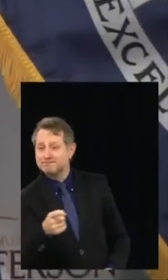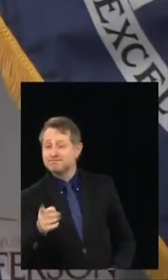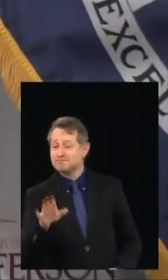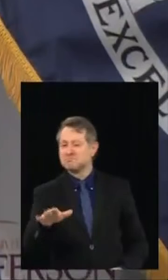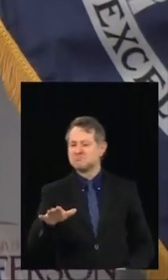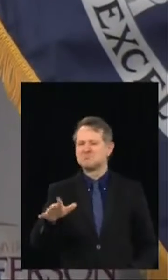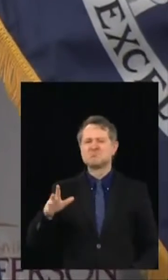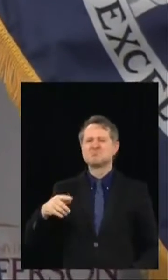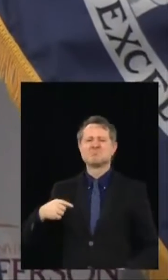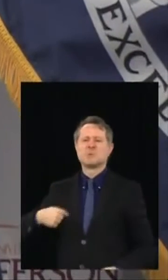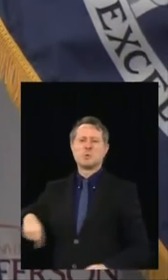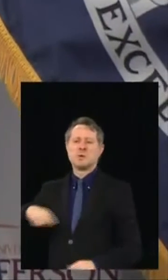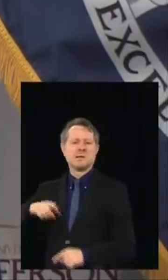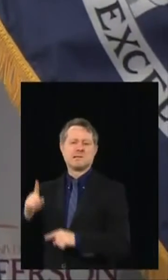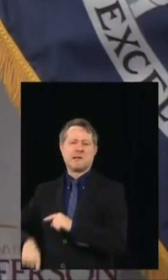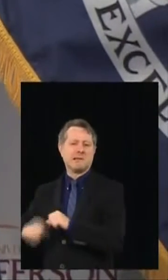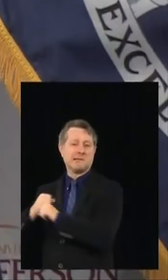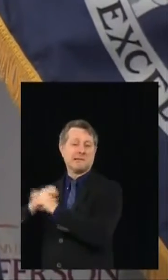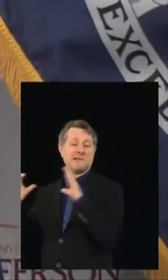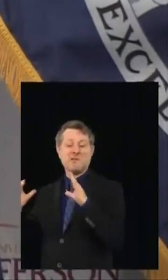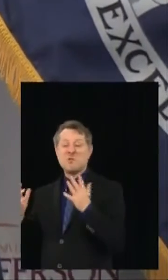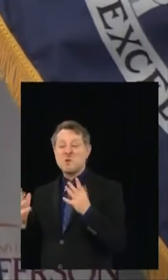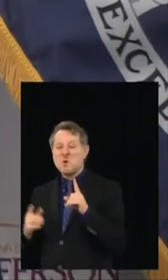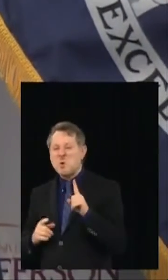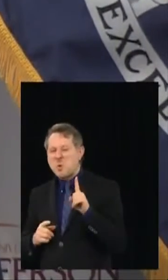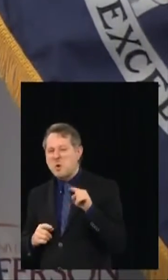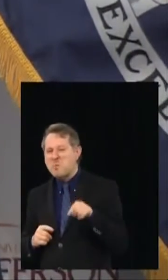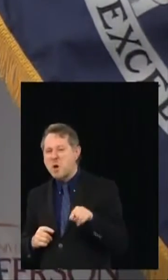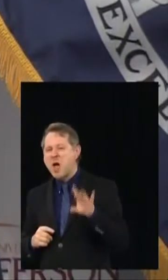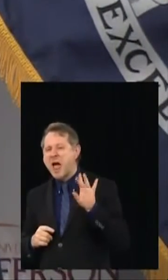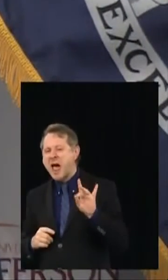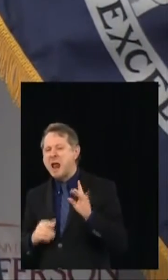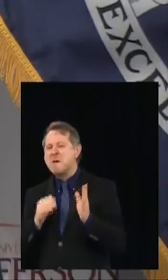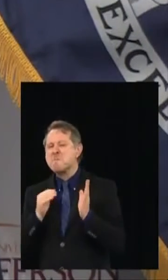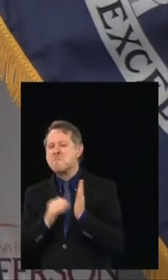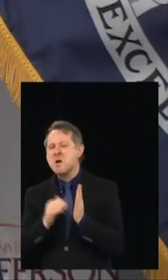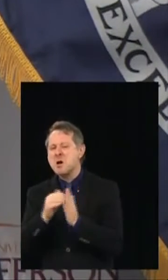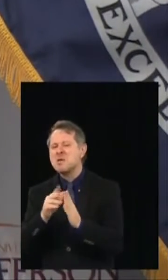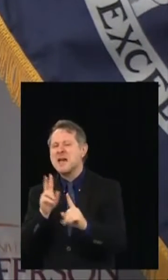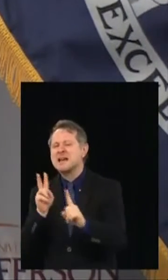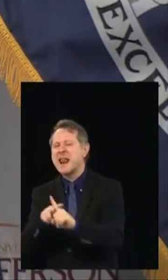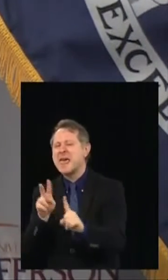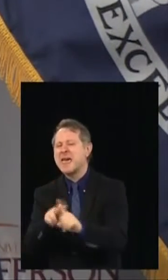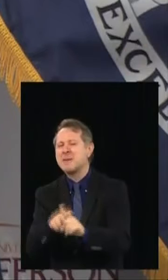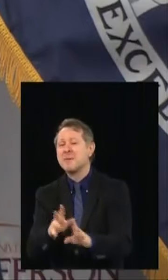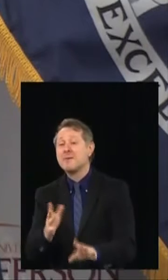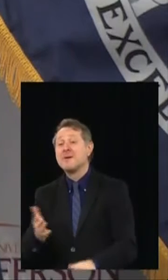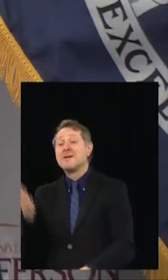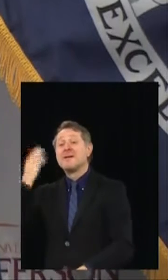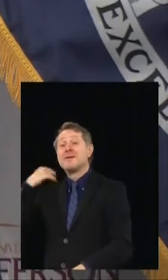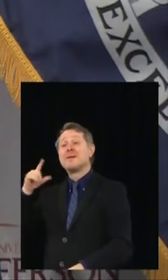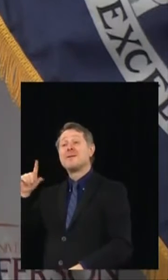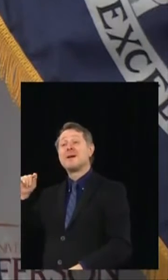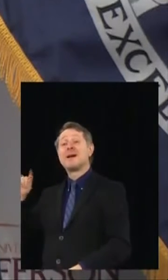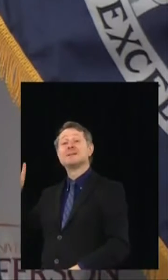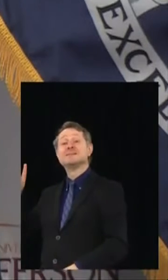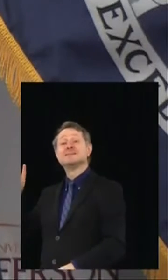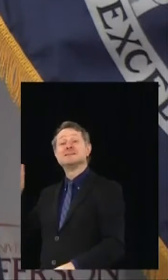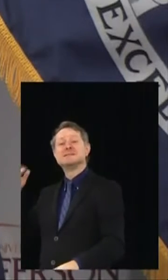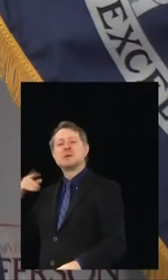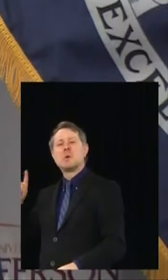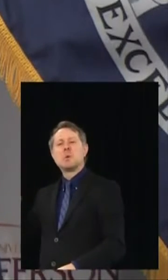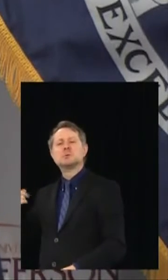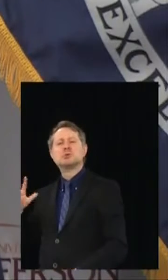expected this. And when you have 1.8 million claims, when in 2008 you only had 300,000, right, which was the